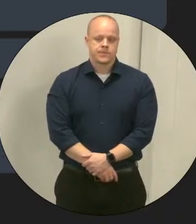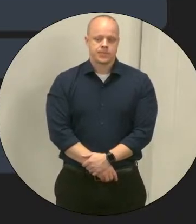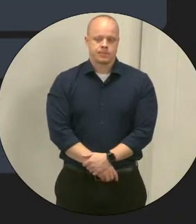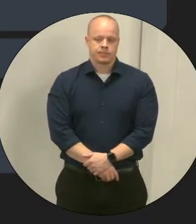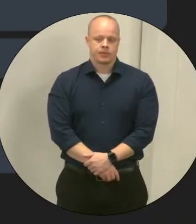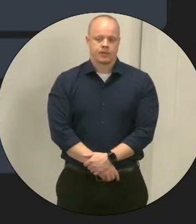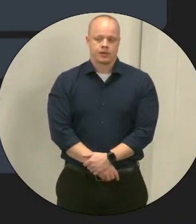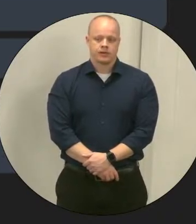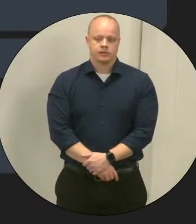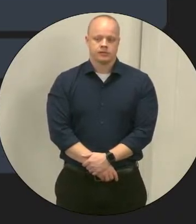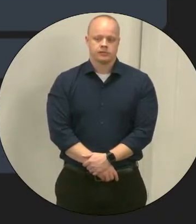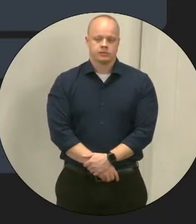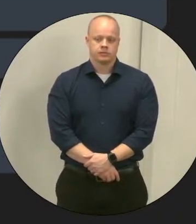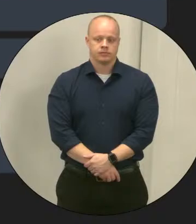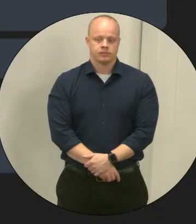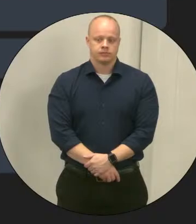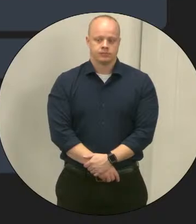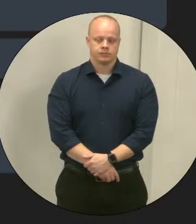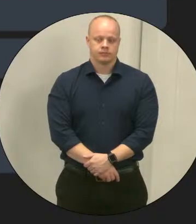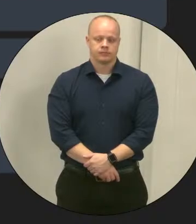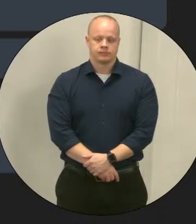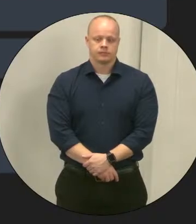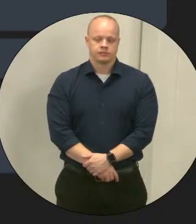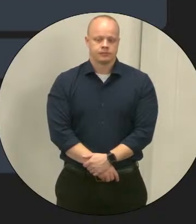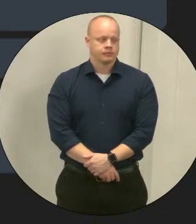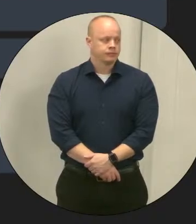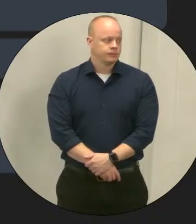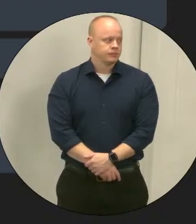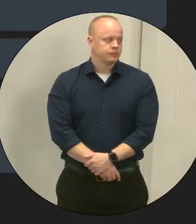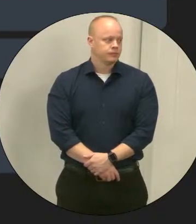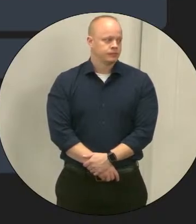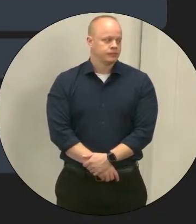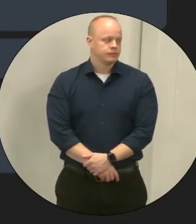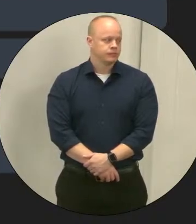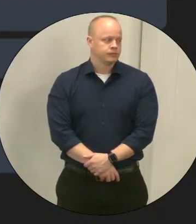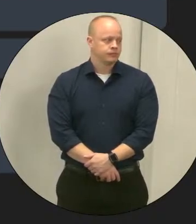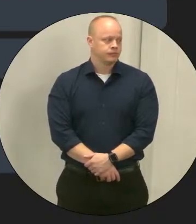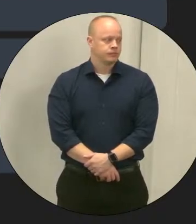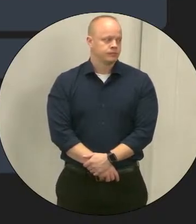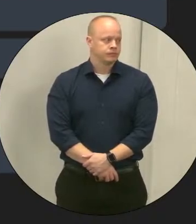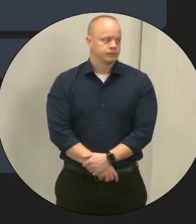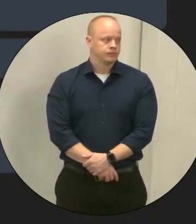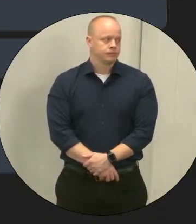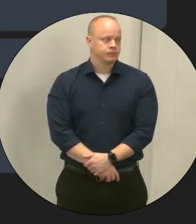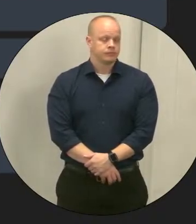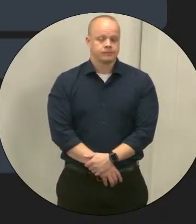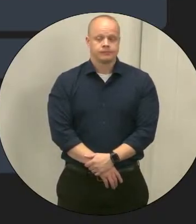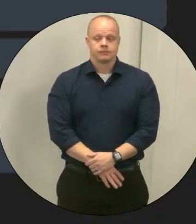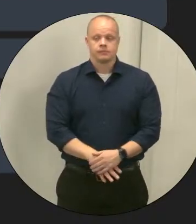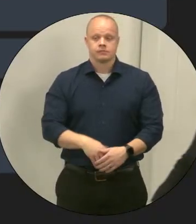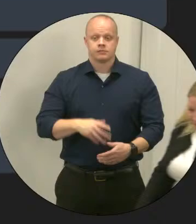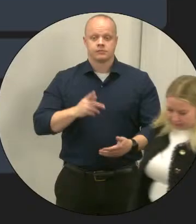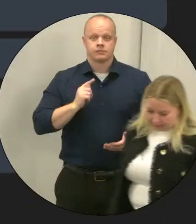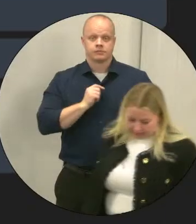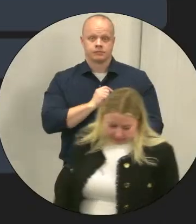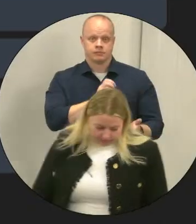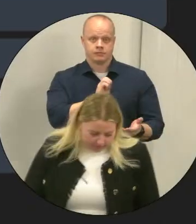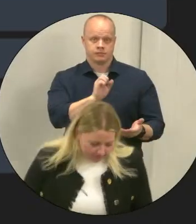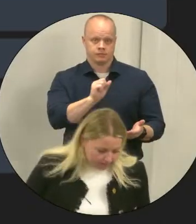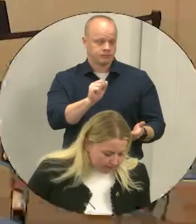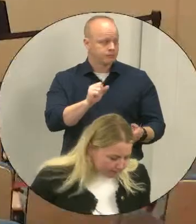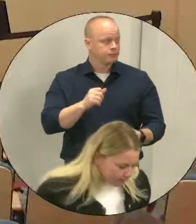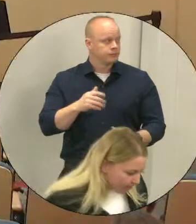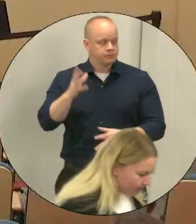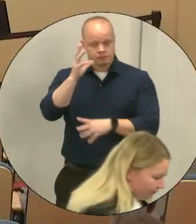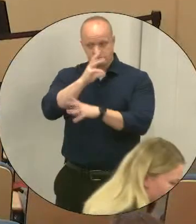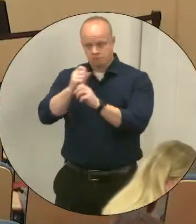Okay, I'll fix it. All right, Trustee Esparza-Stroffagan. Madam President, I would